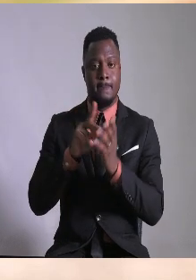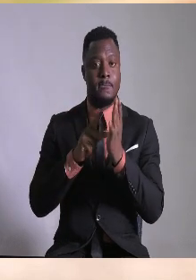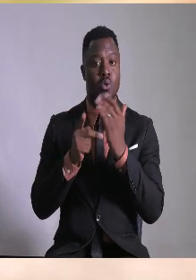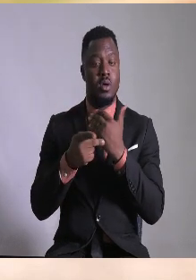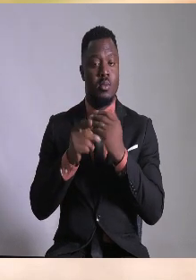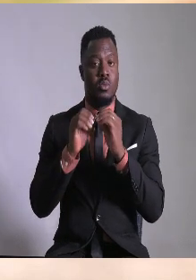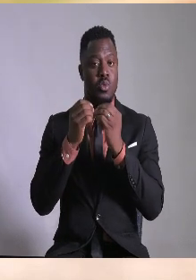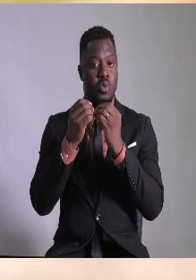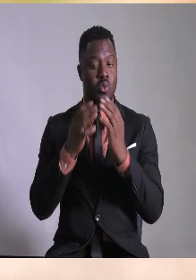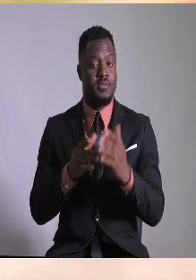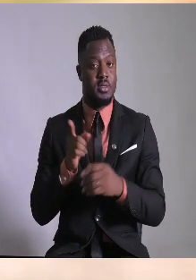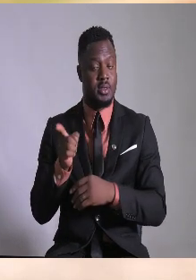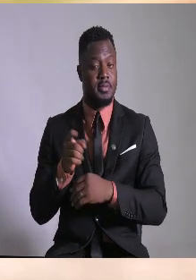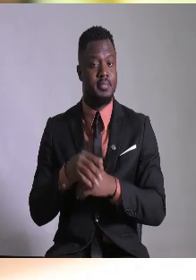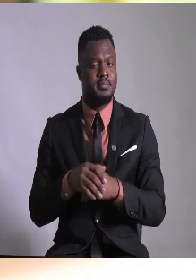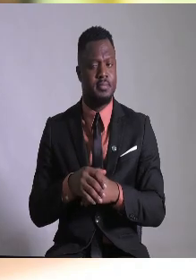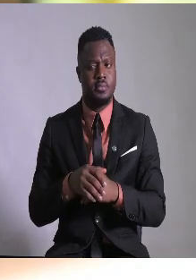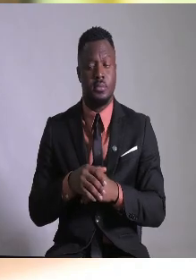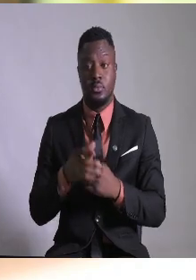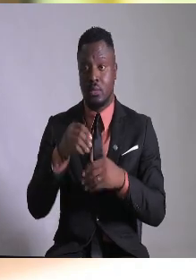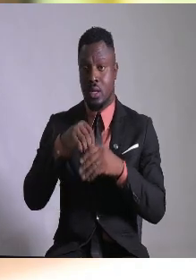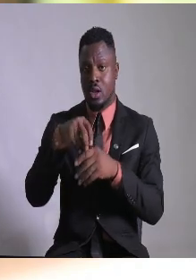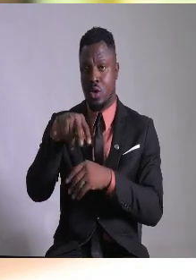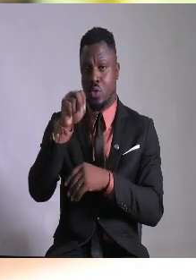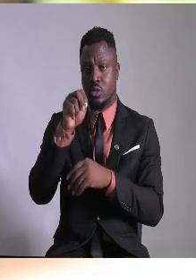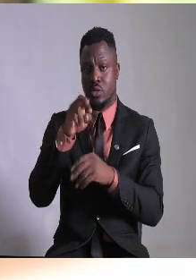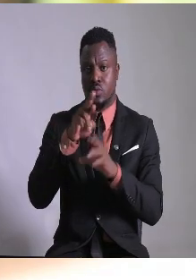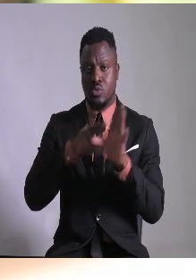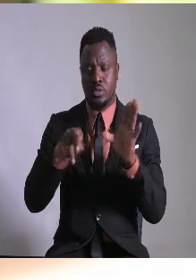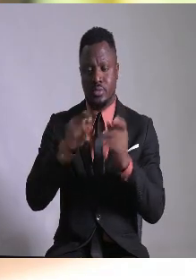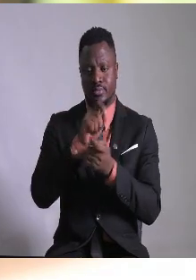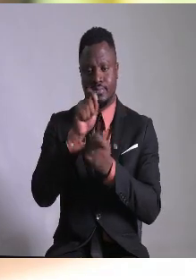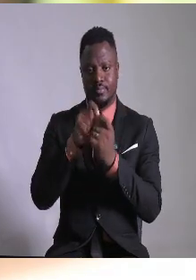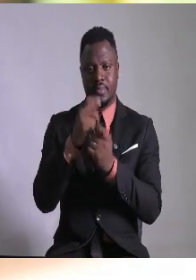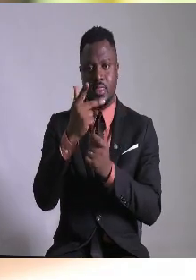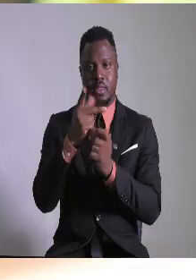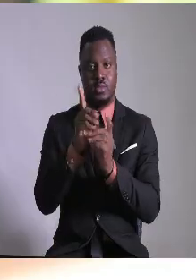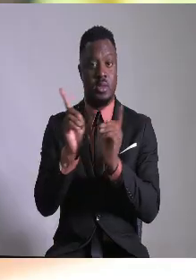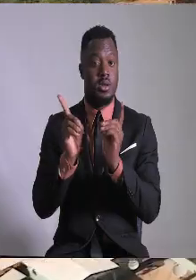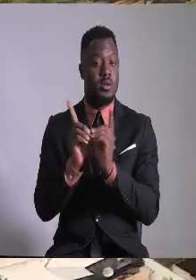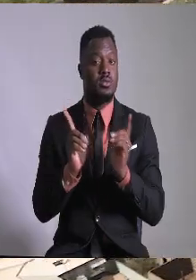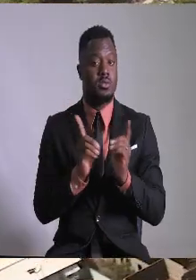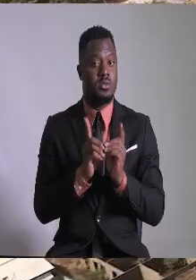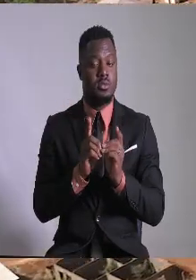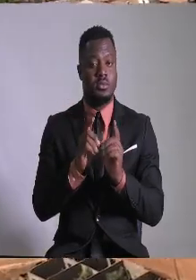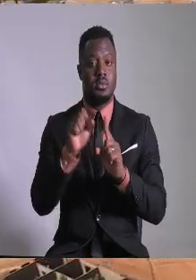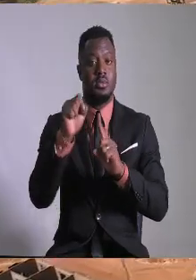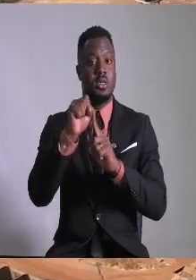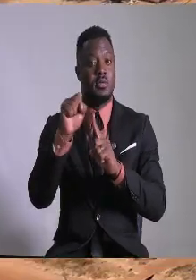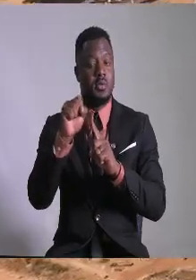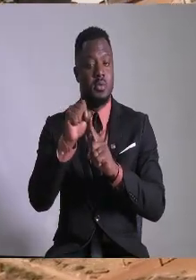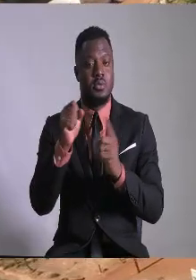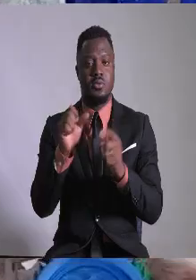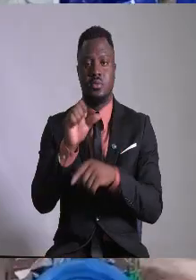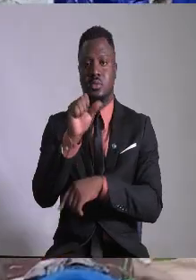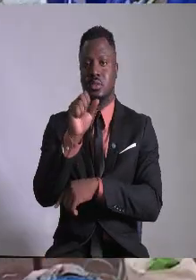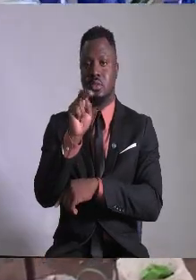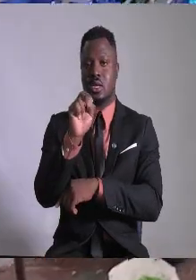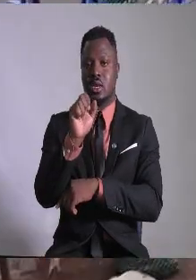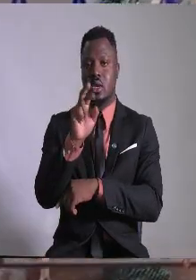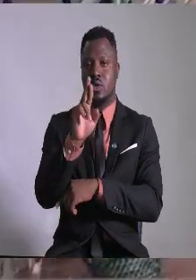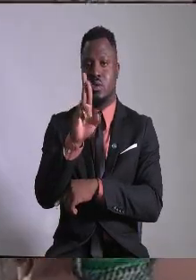Officer, CALID, speaking. And with the Northern region, we specified on 3 districts, that's Savelugu, Sanarugu,